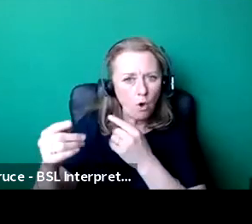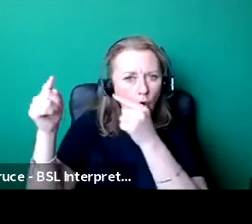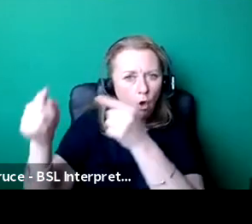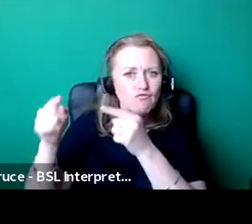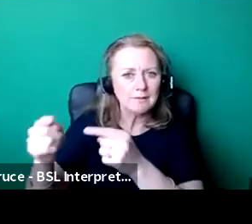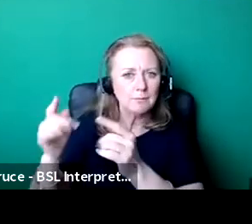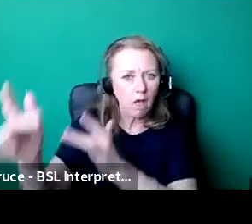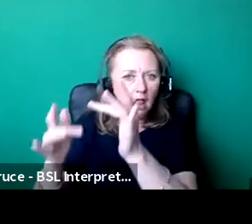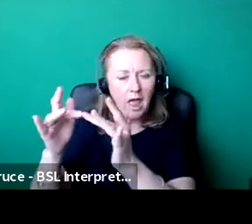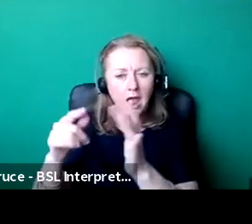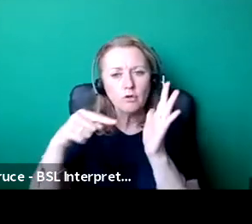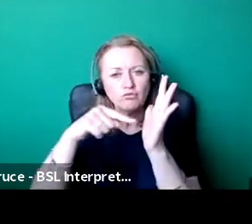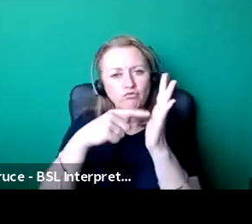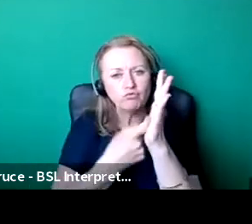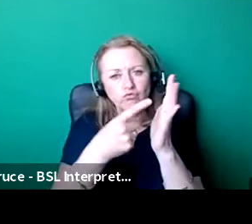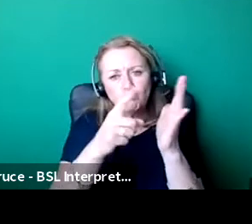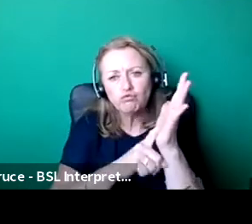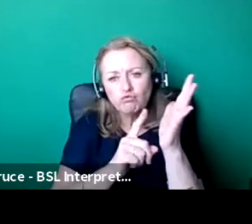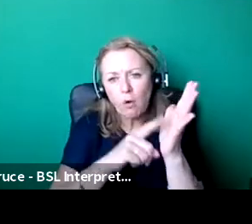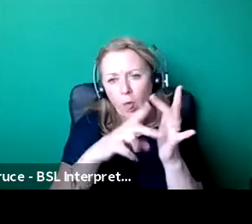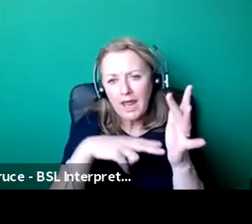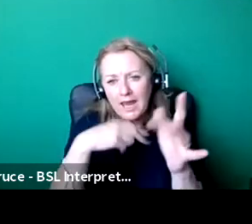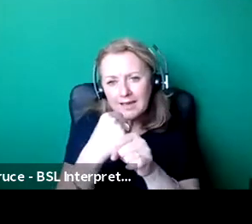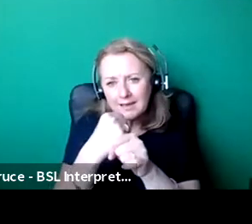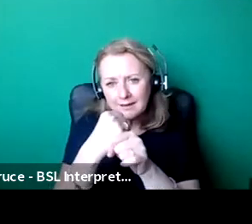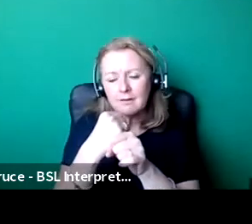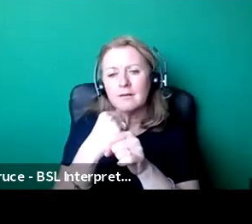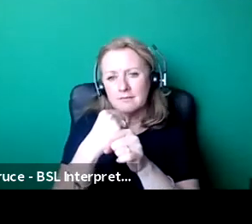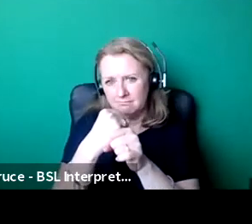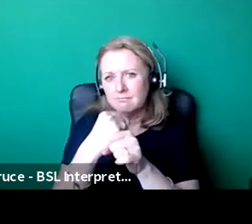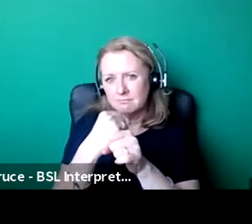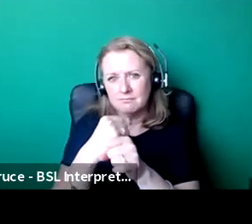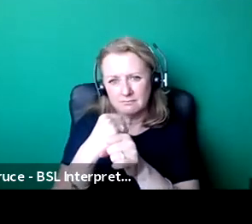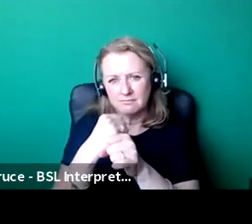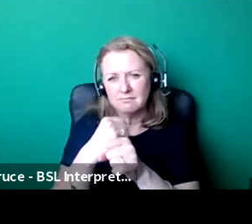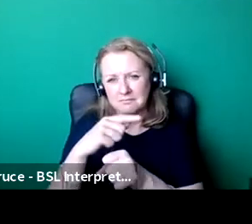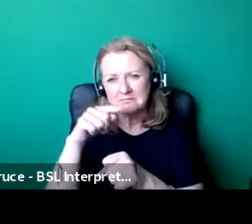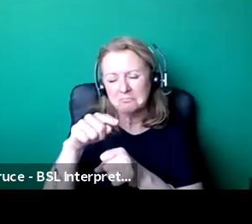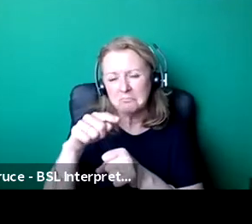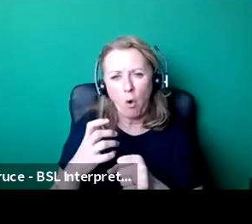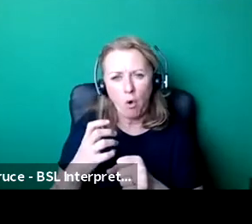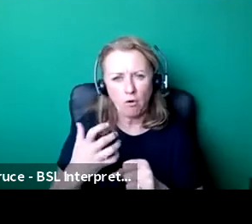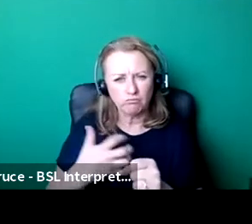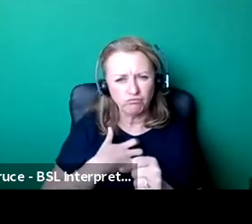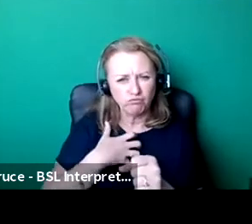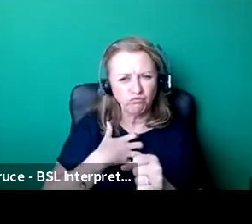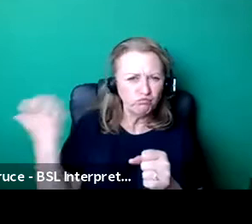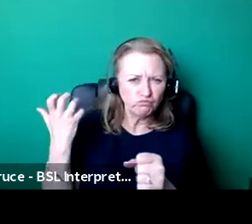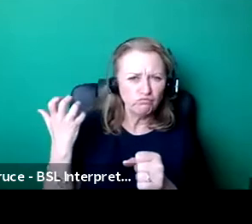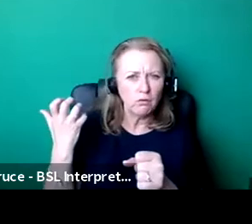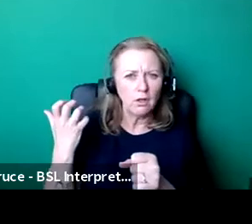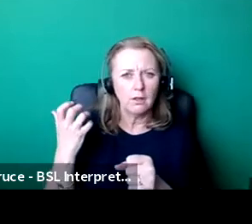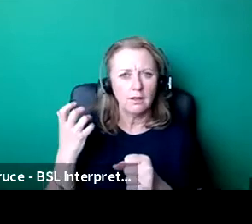which definitely can be a form of harassment, but then it can be even more aggressive in the sense that there can actually be troll